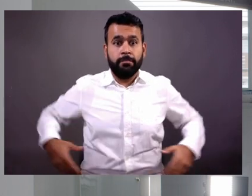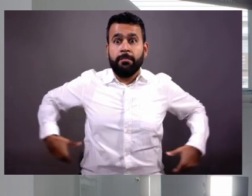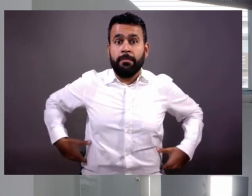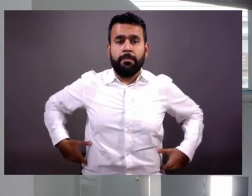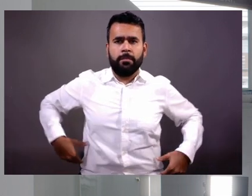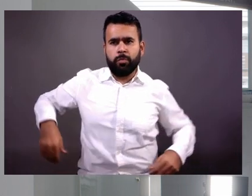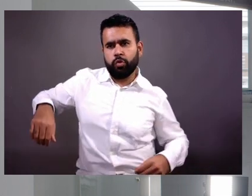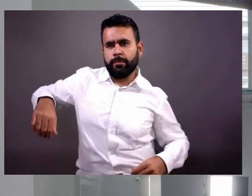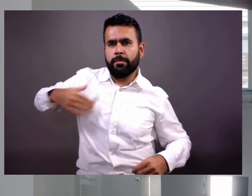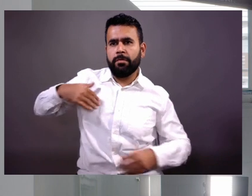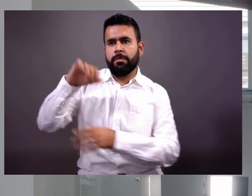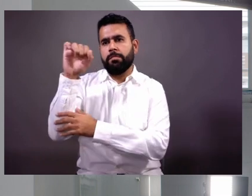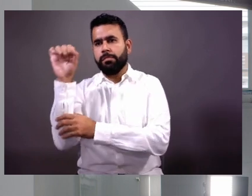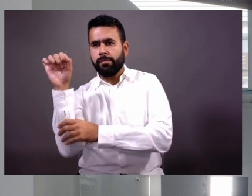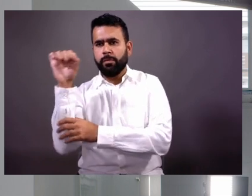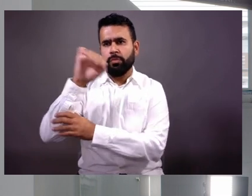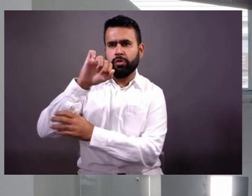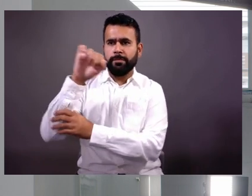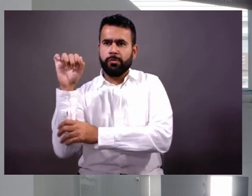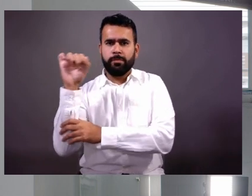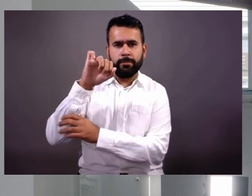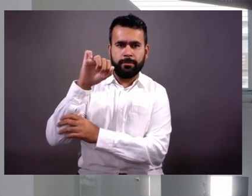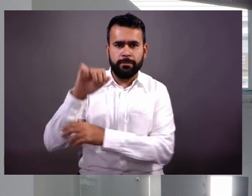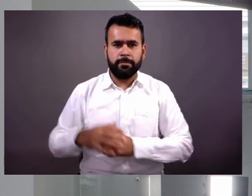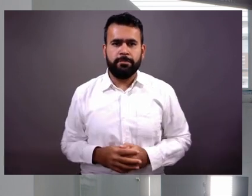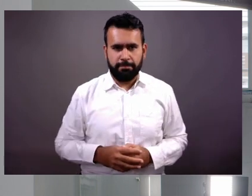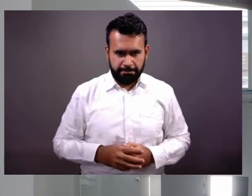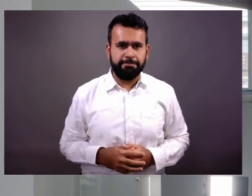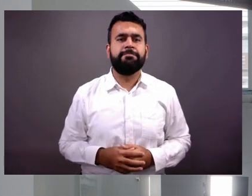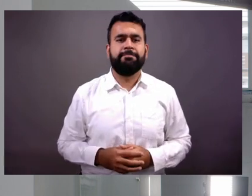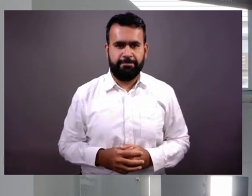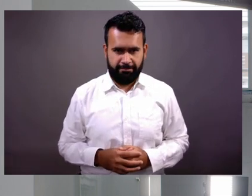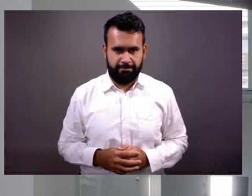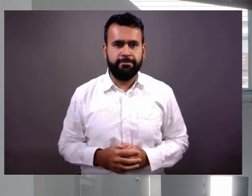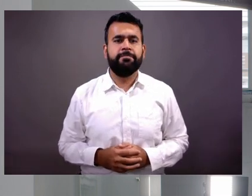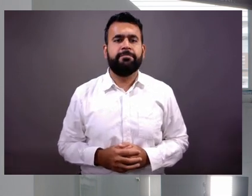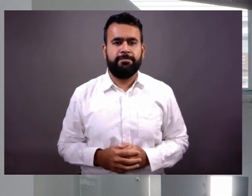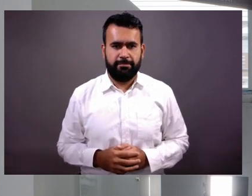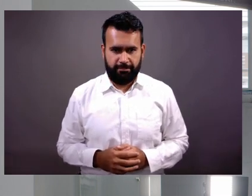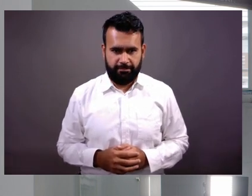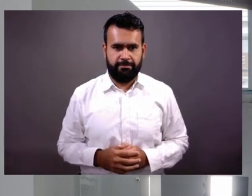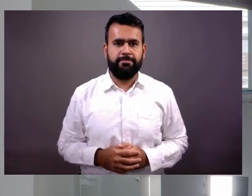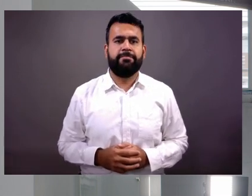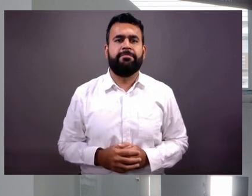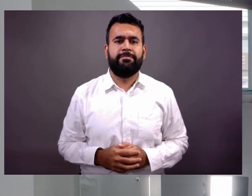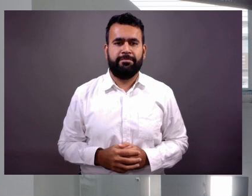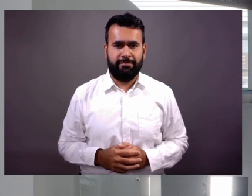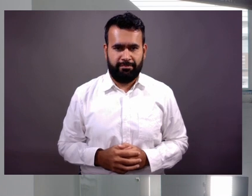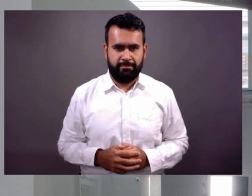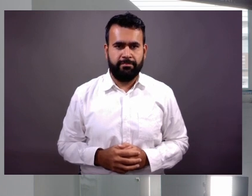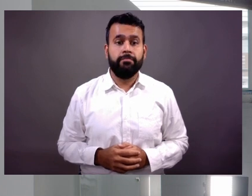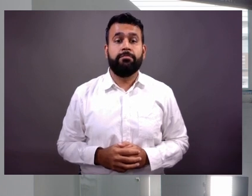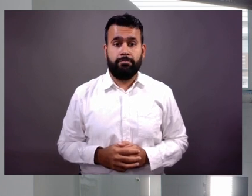So if I'm putting my hips out to the left, my chest is gonna go to the right, like this. Boom, ha, boom.